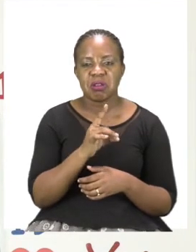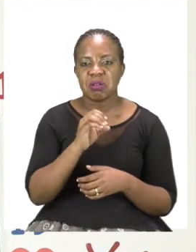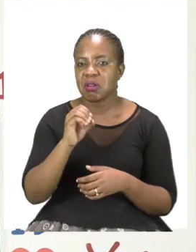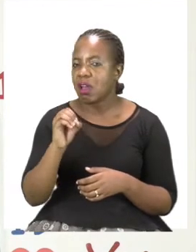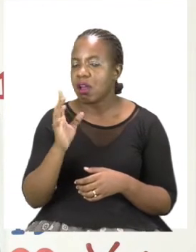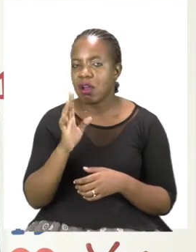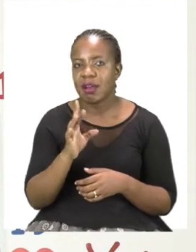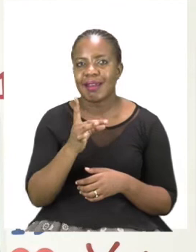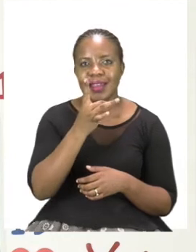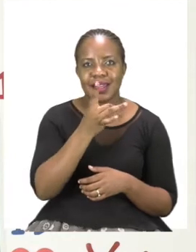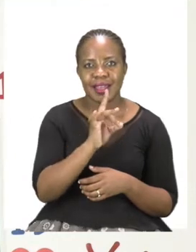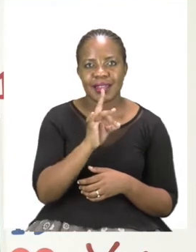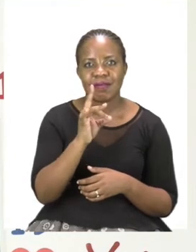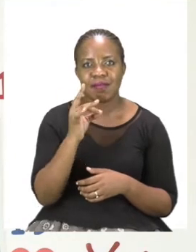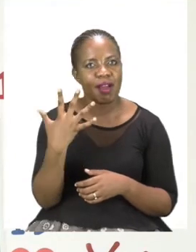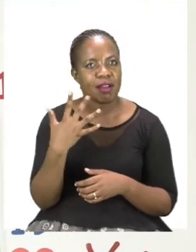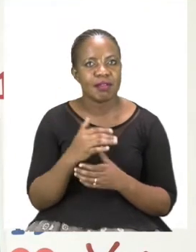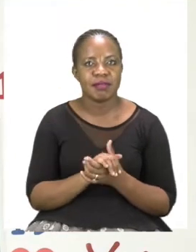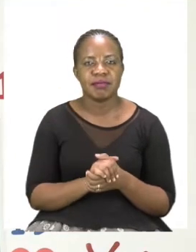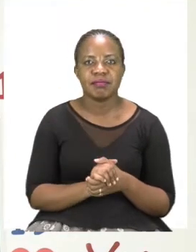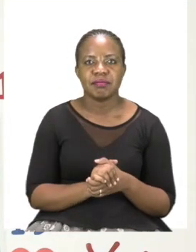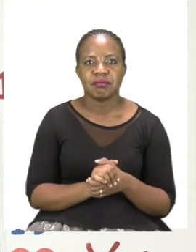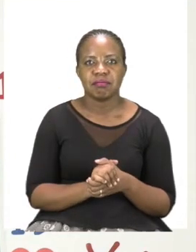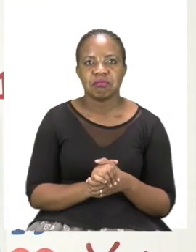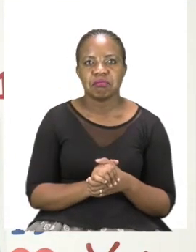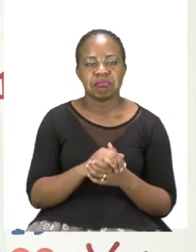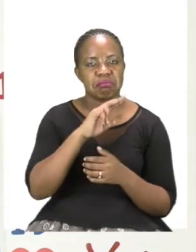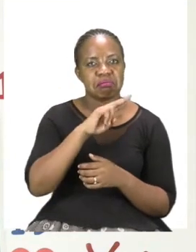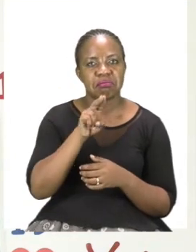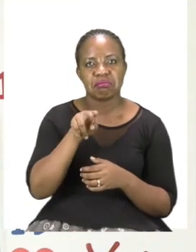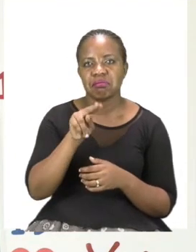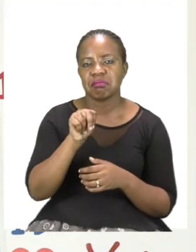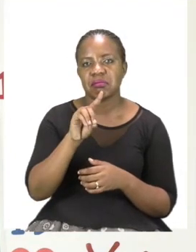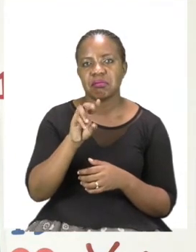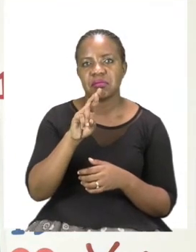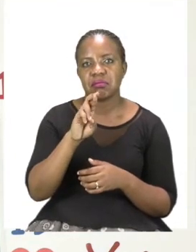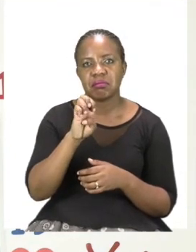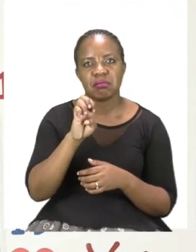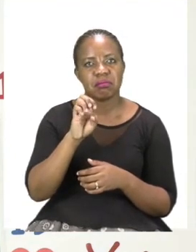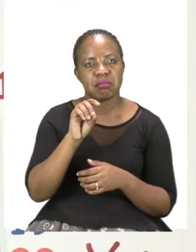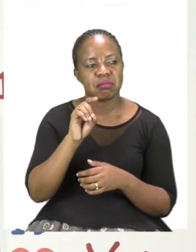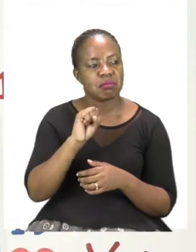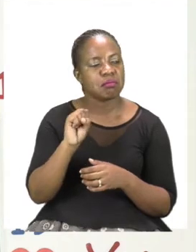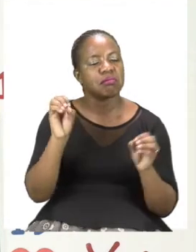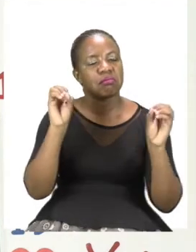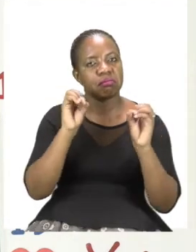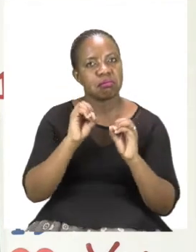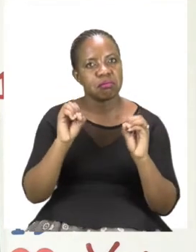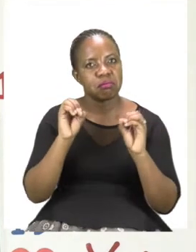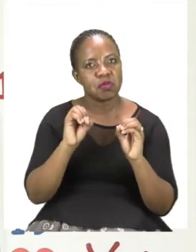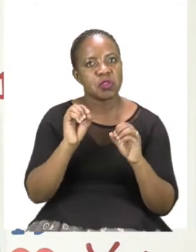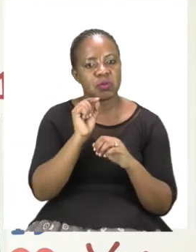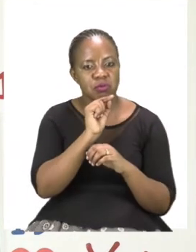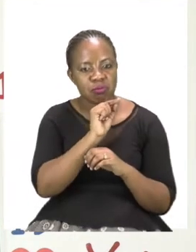said 80, which means there is nothing here. So we are going to draw a line